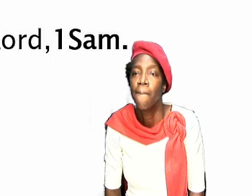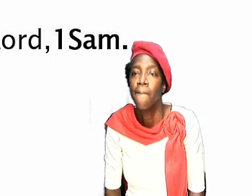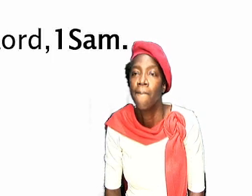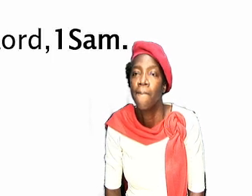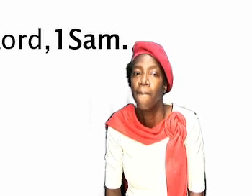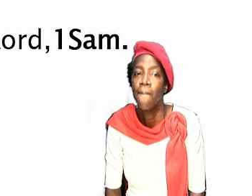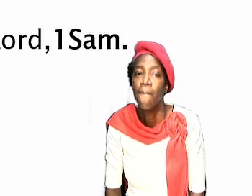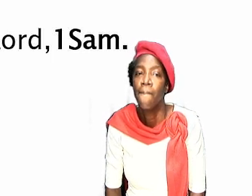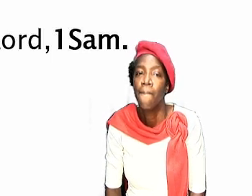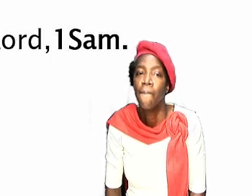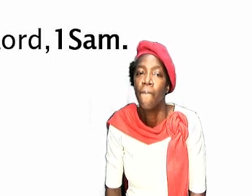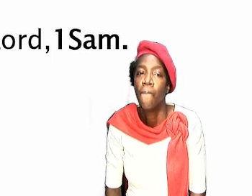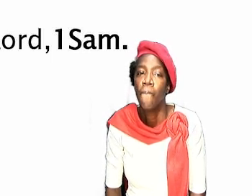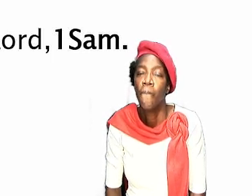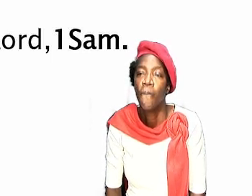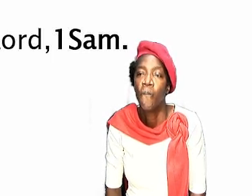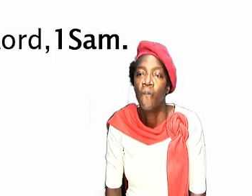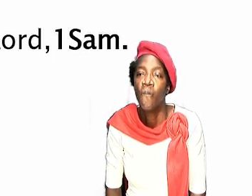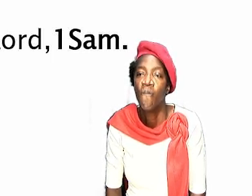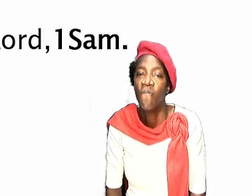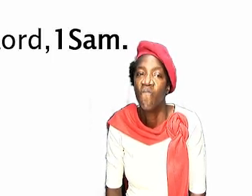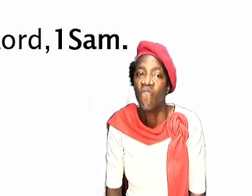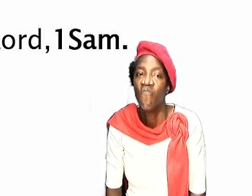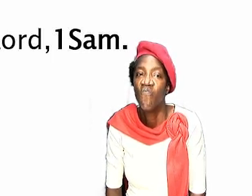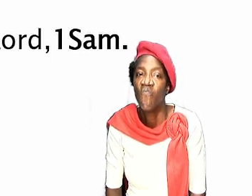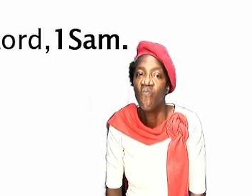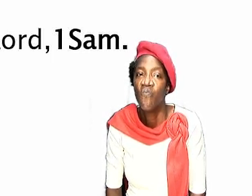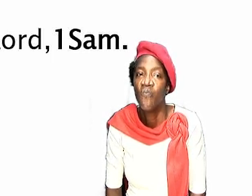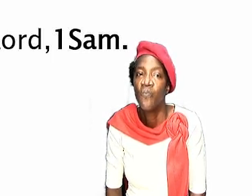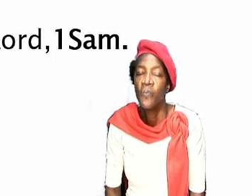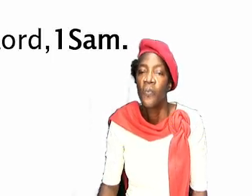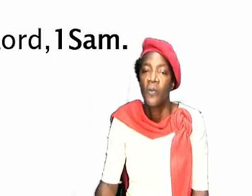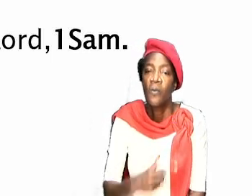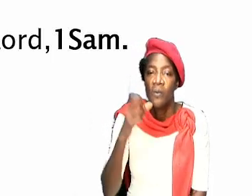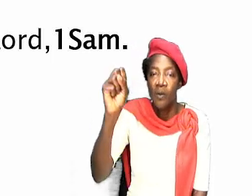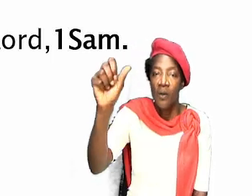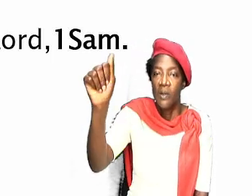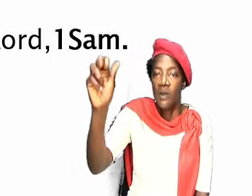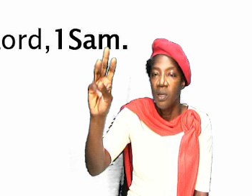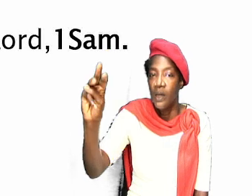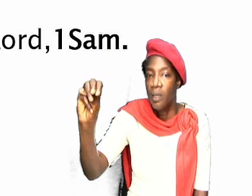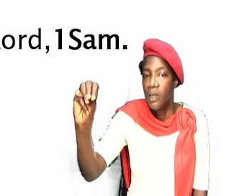But let us now look at 1 Samuel chapter 17,